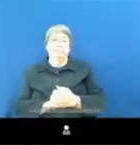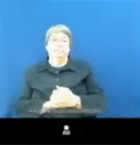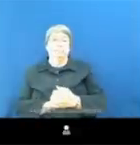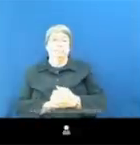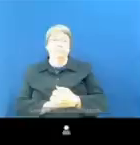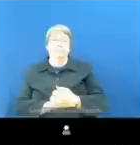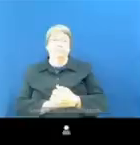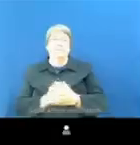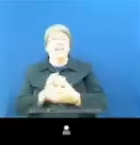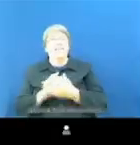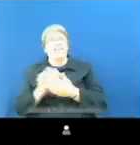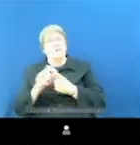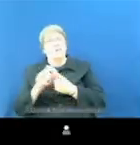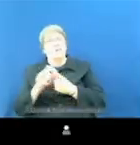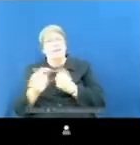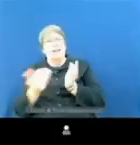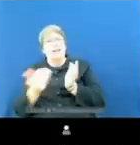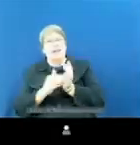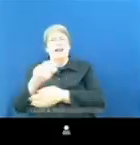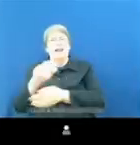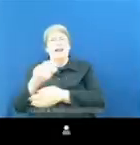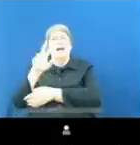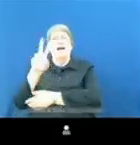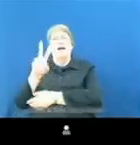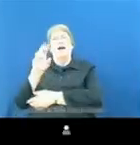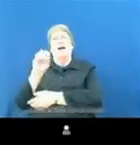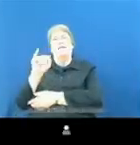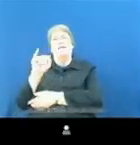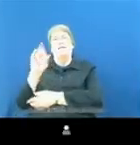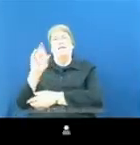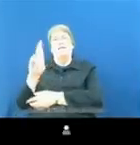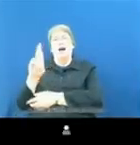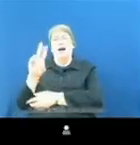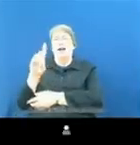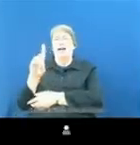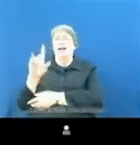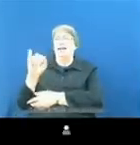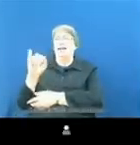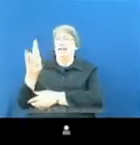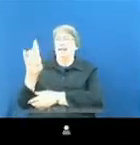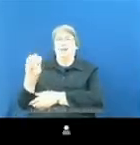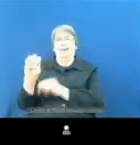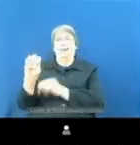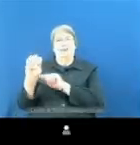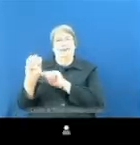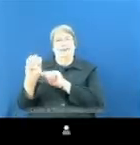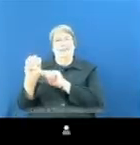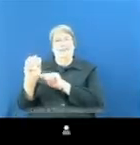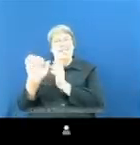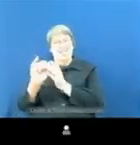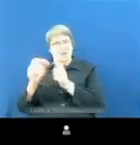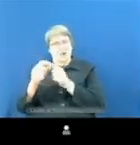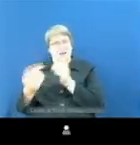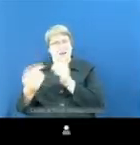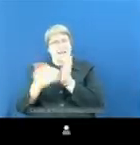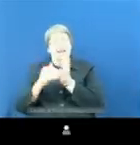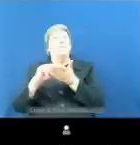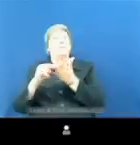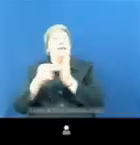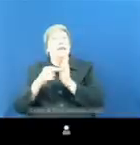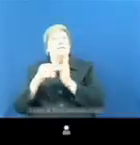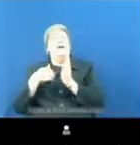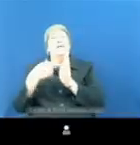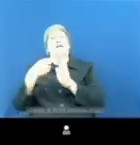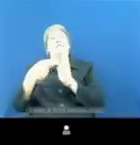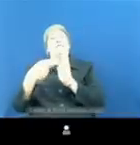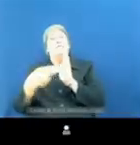There's that word again, voir dire. So what that means is there's a rule of evidence on interpreters, and it says